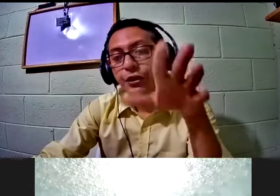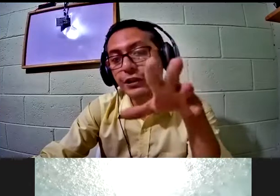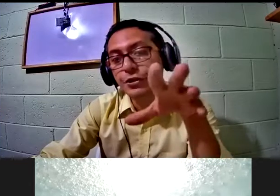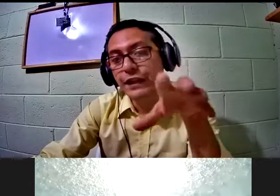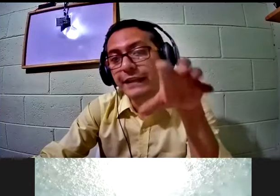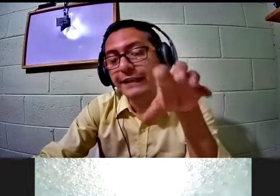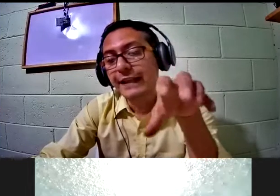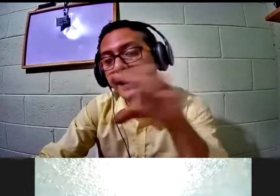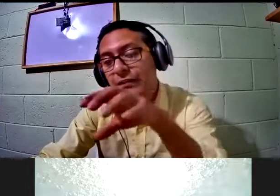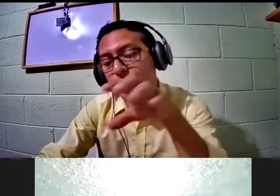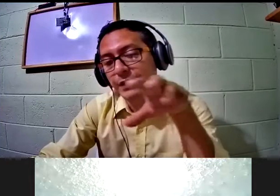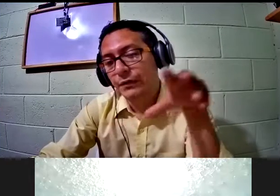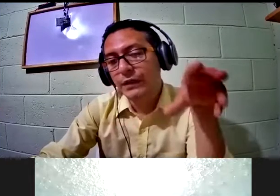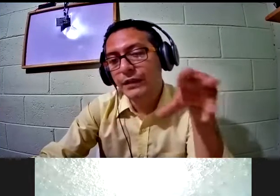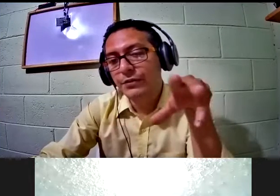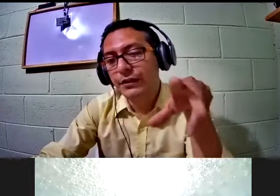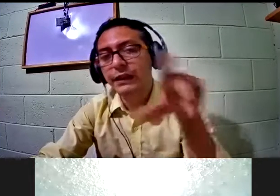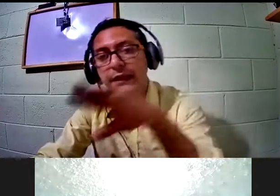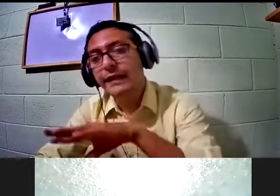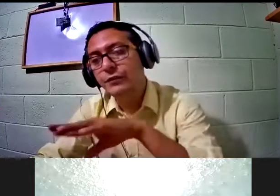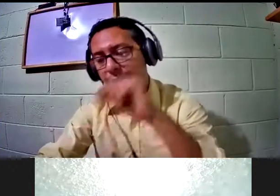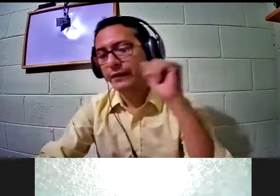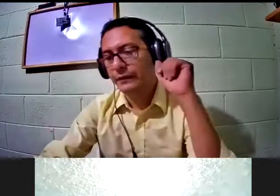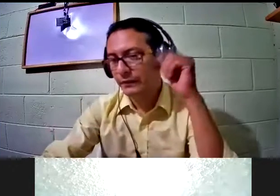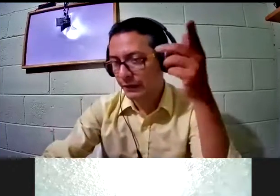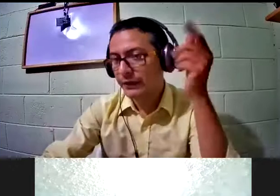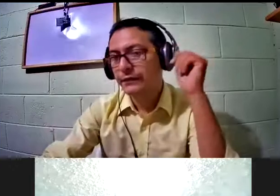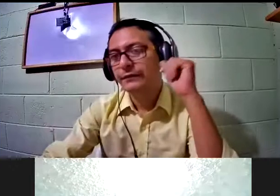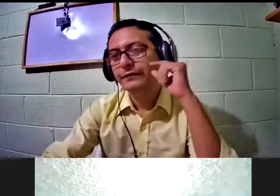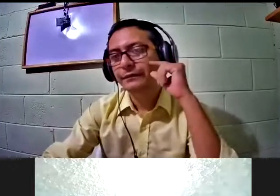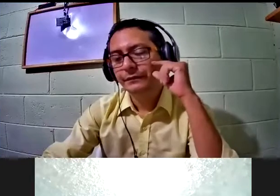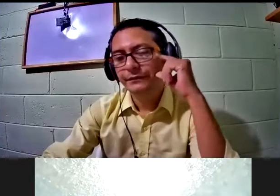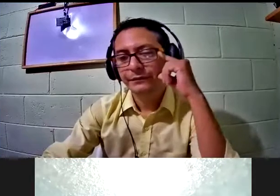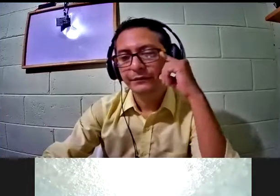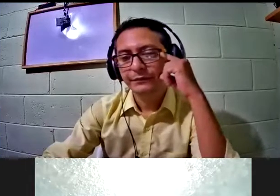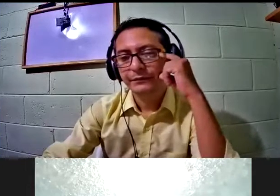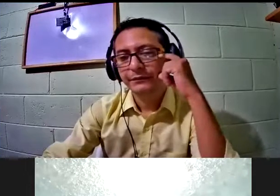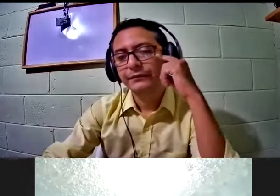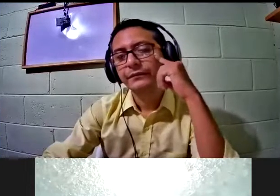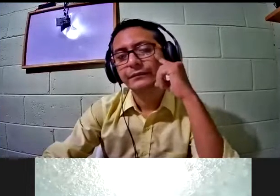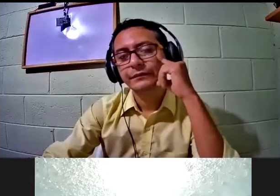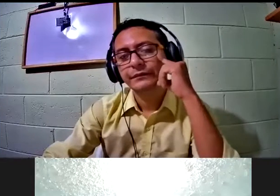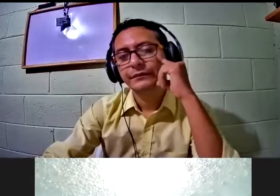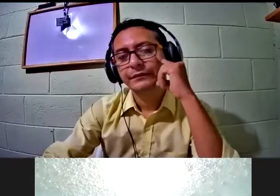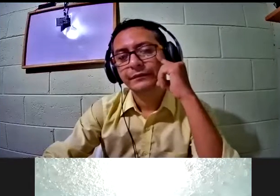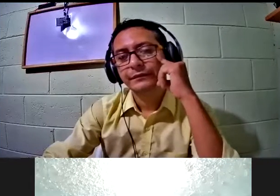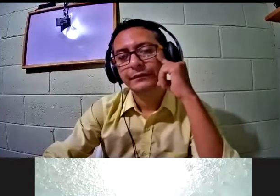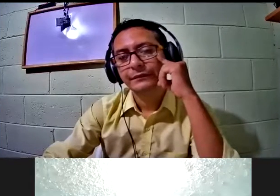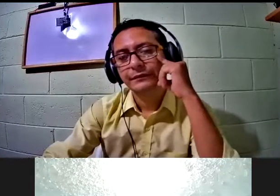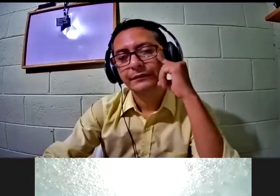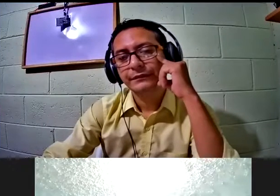You don't need to say the next week. What are you doing next week? Okay. Okay. What are you doing